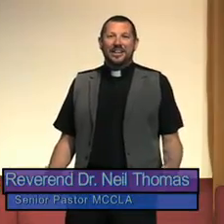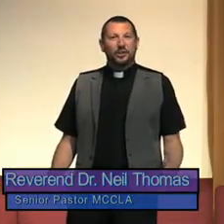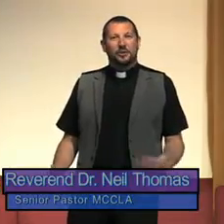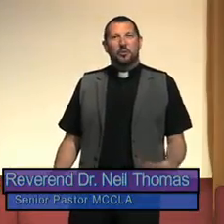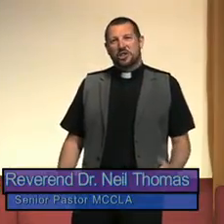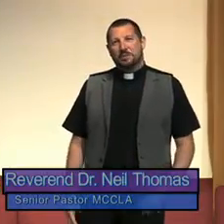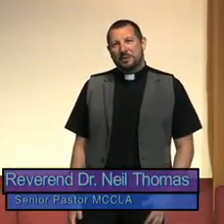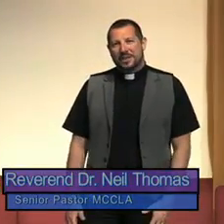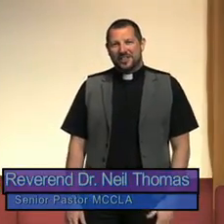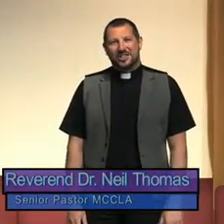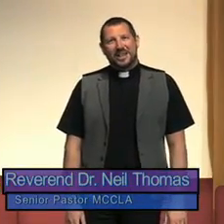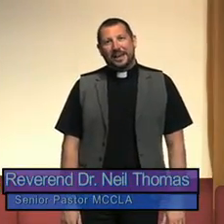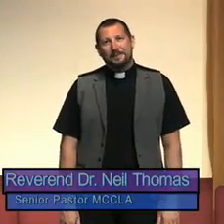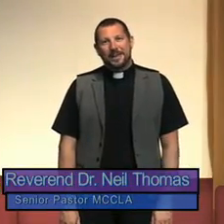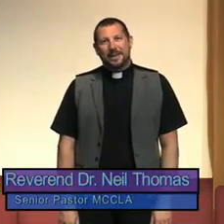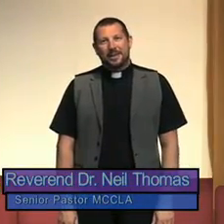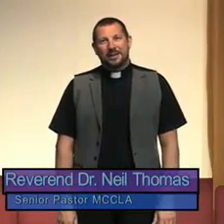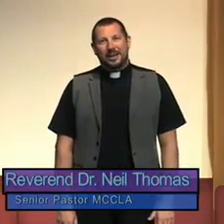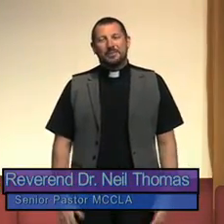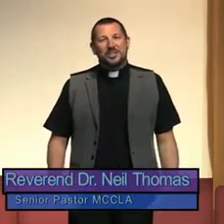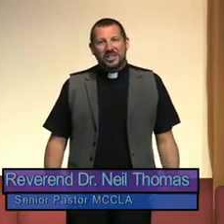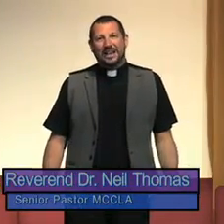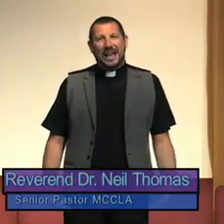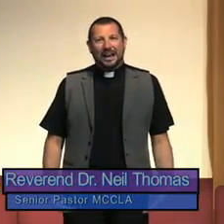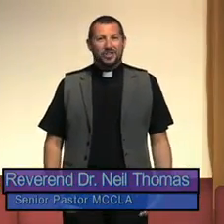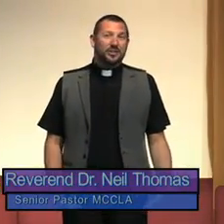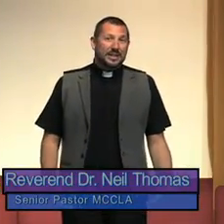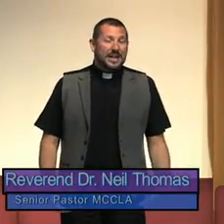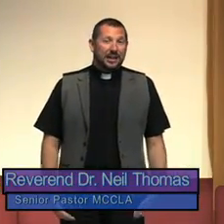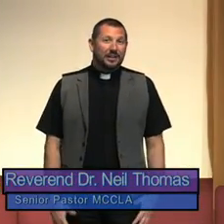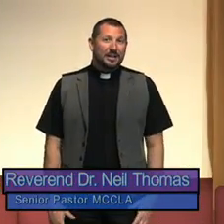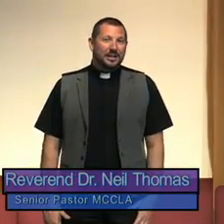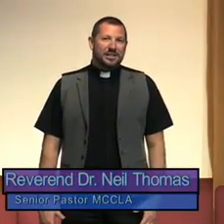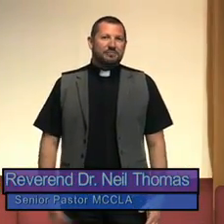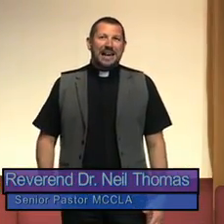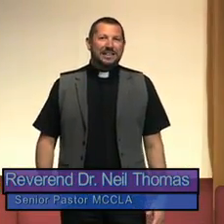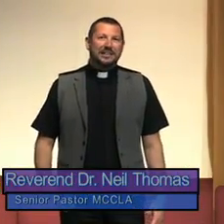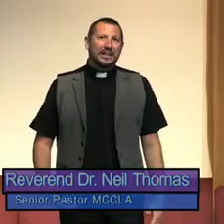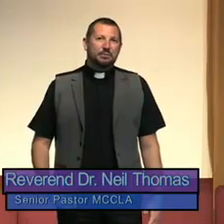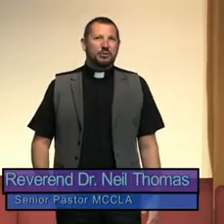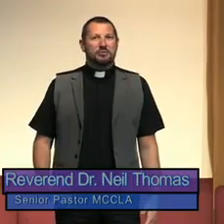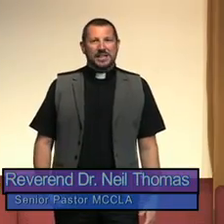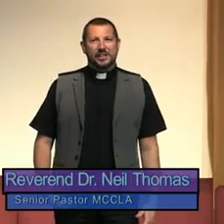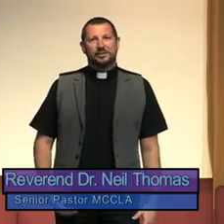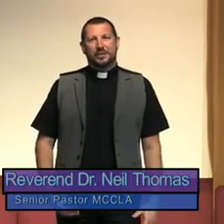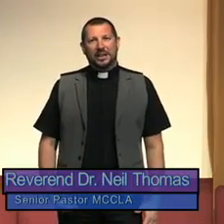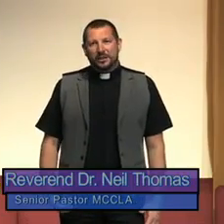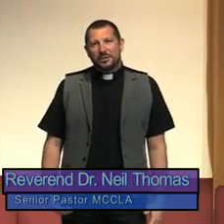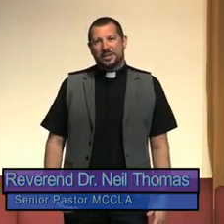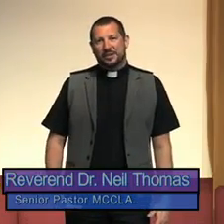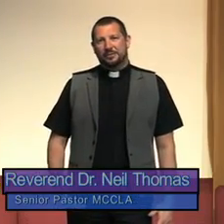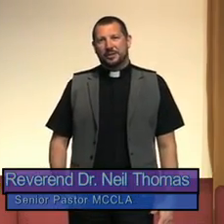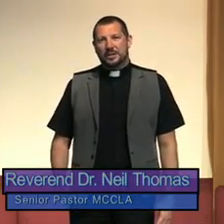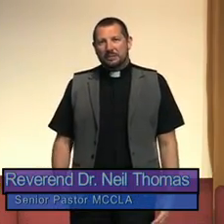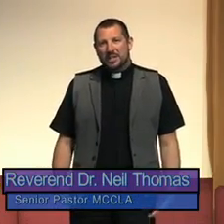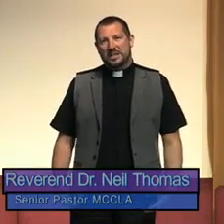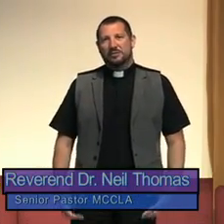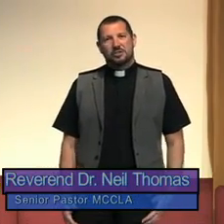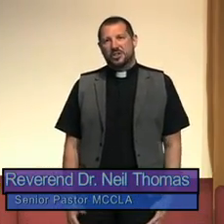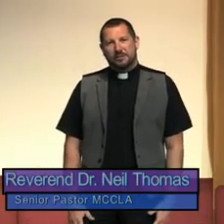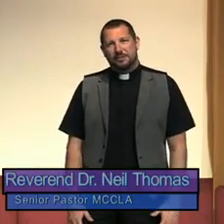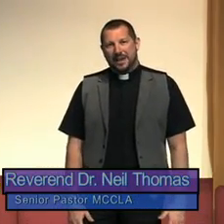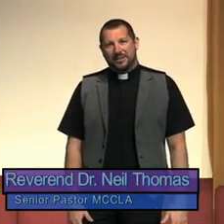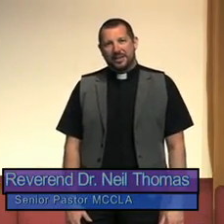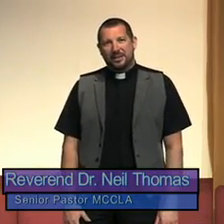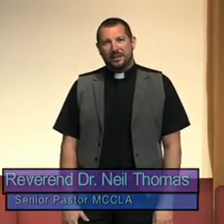I want to thank you for worshiping with us today mccla as you can tell is a radically progressive inclusive community